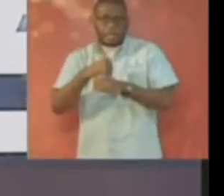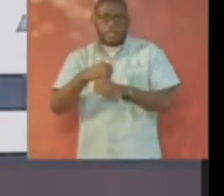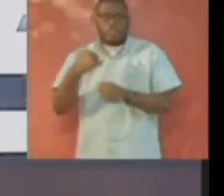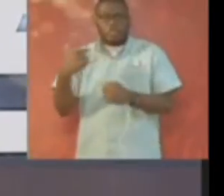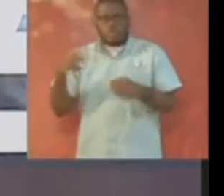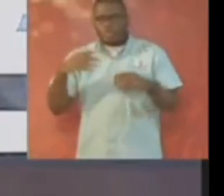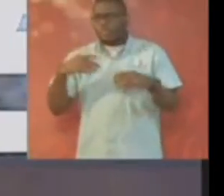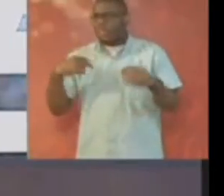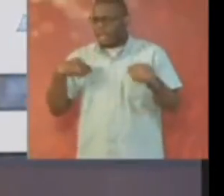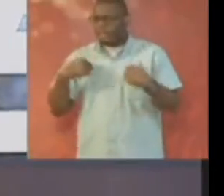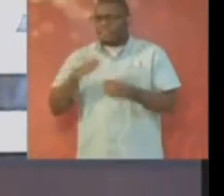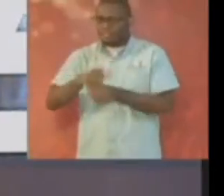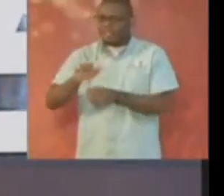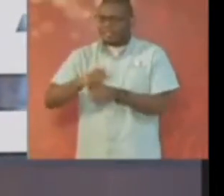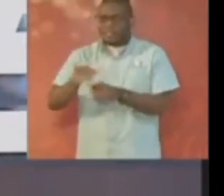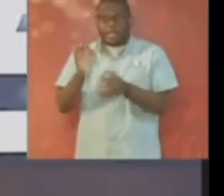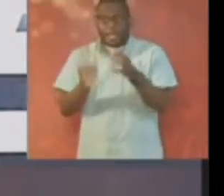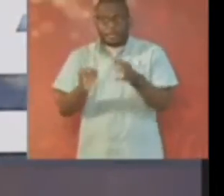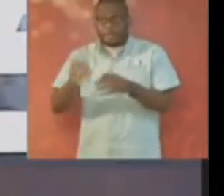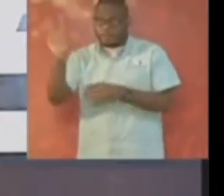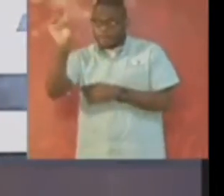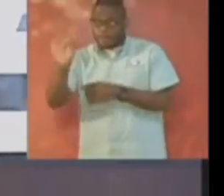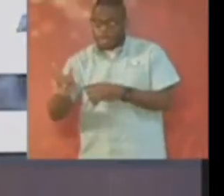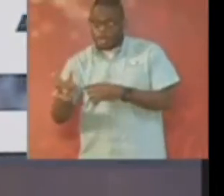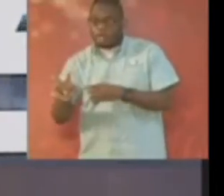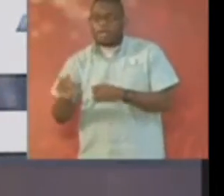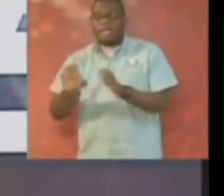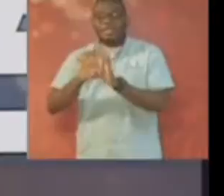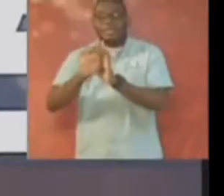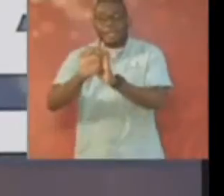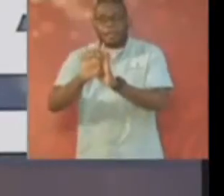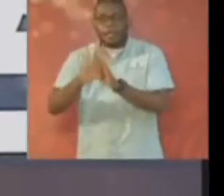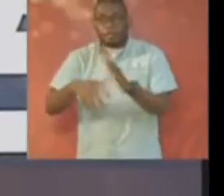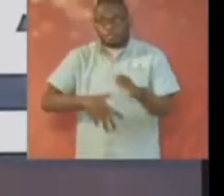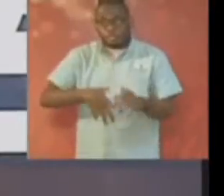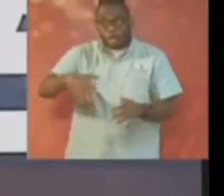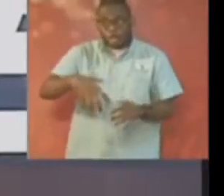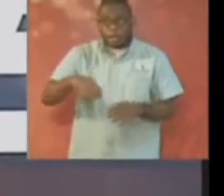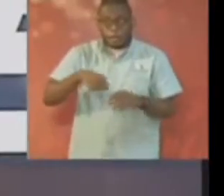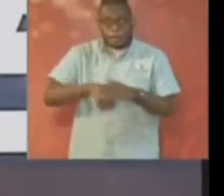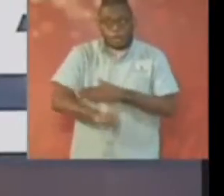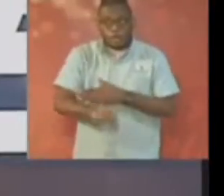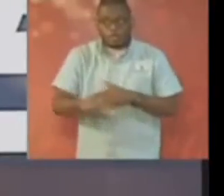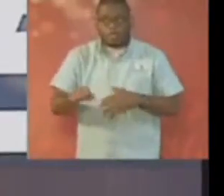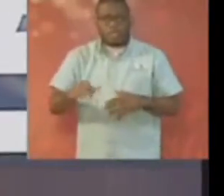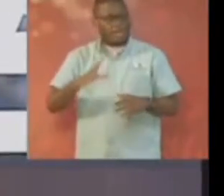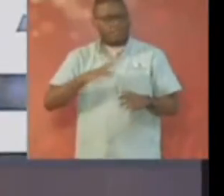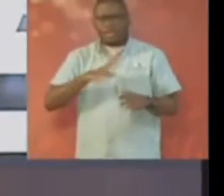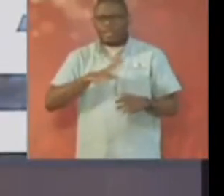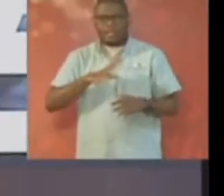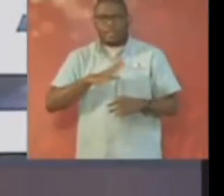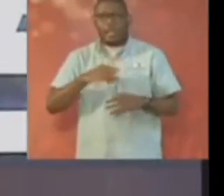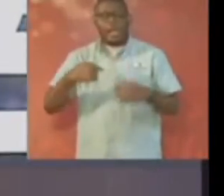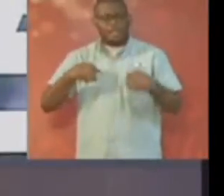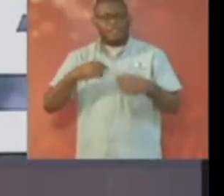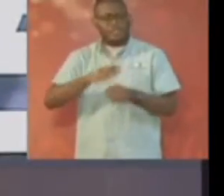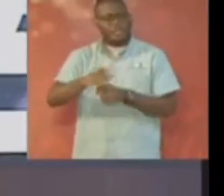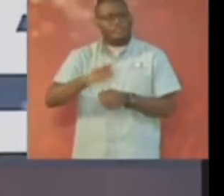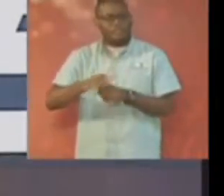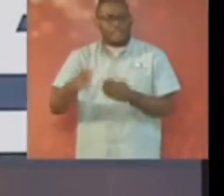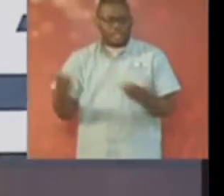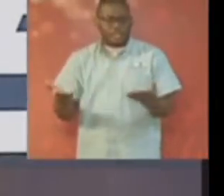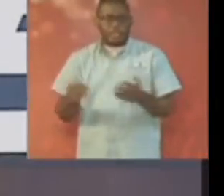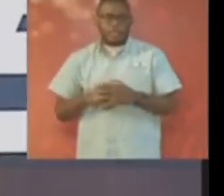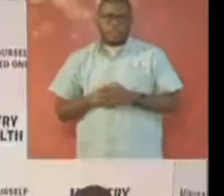migrant deliveries that we are seeing at this point in time. And we are continuing to actively monitor it. Thank you again for